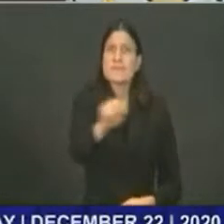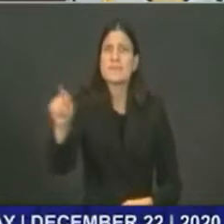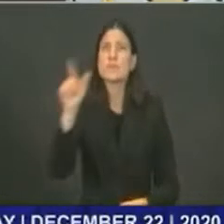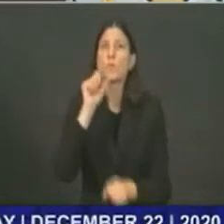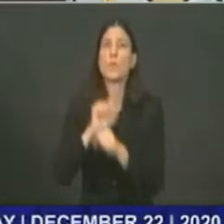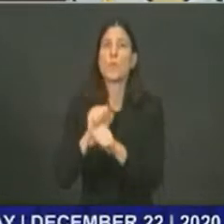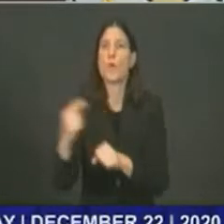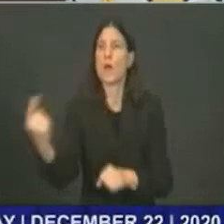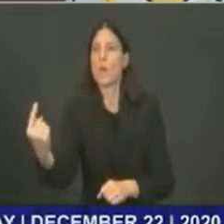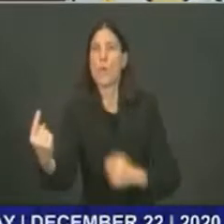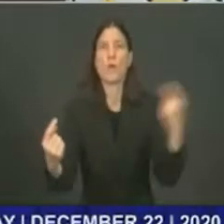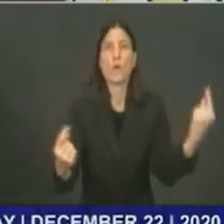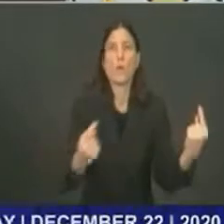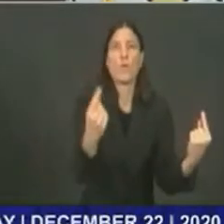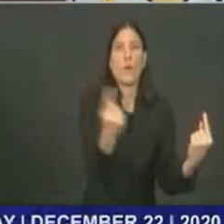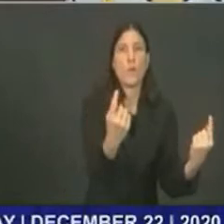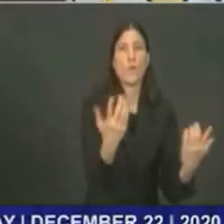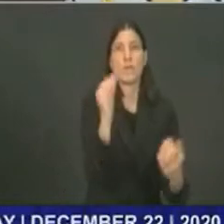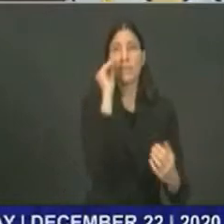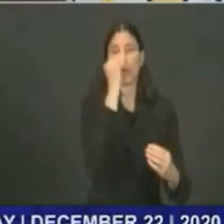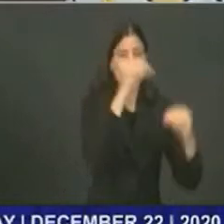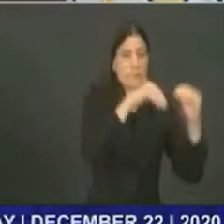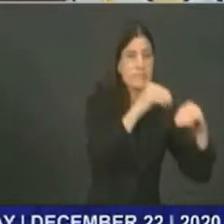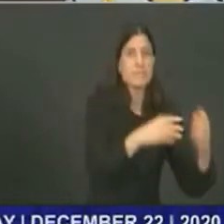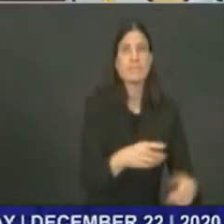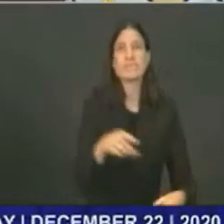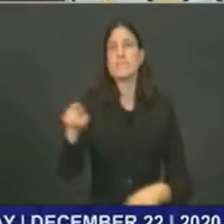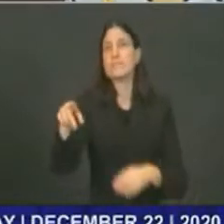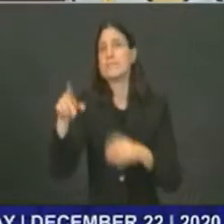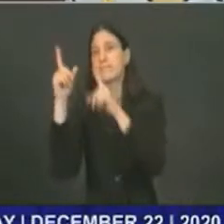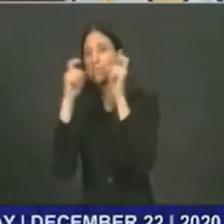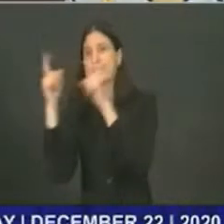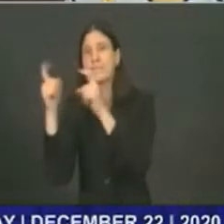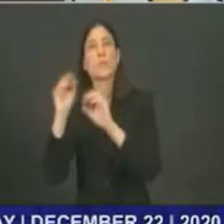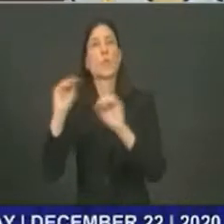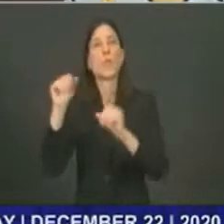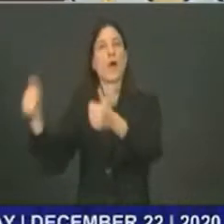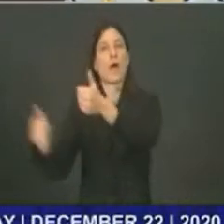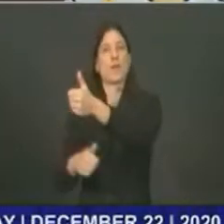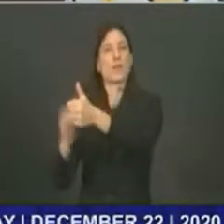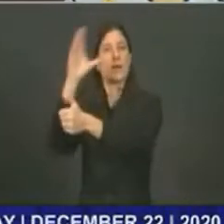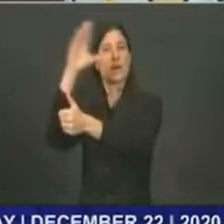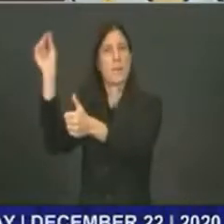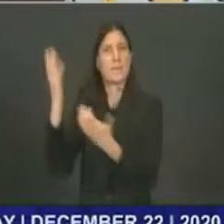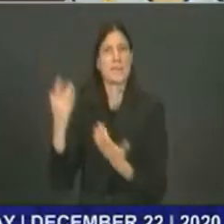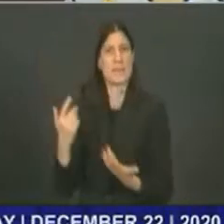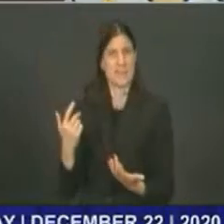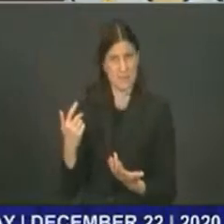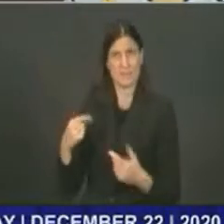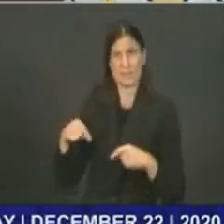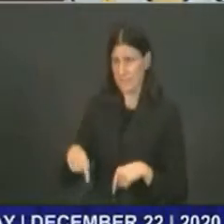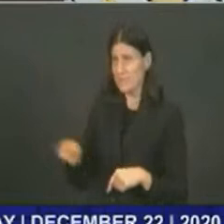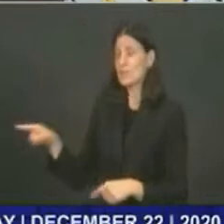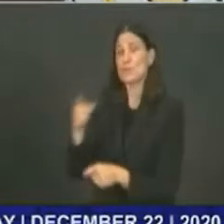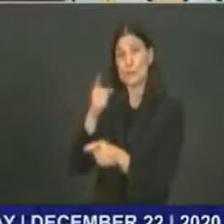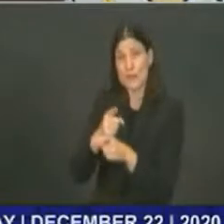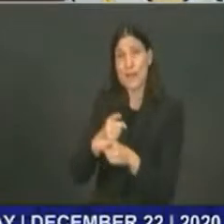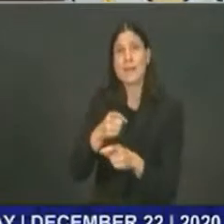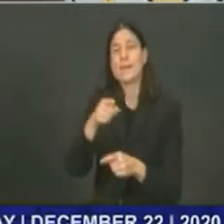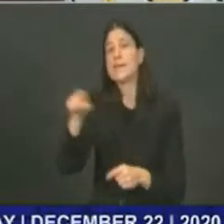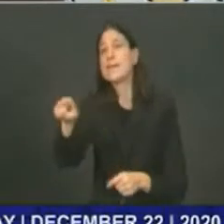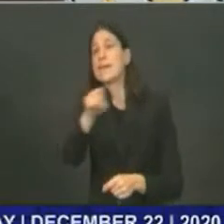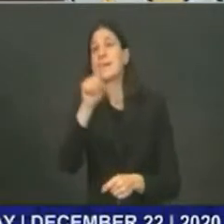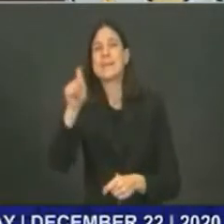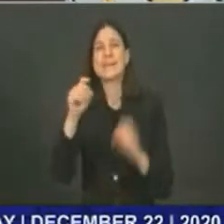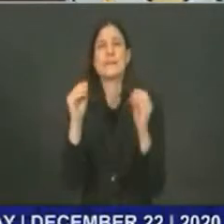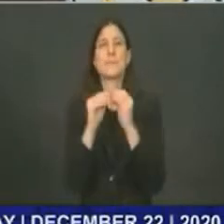resources to these event professionals. That said, I'm right with the governor that it isn't enough. We have to do more. Within the past